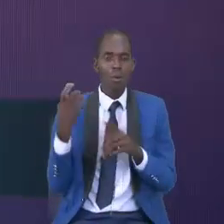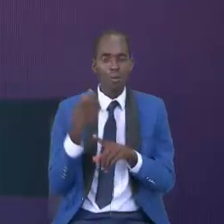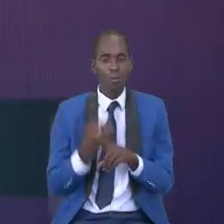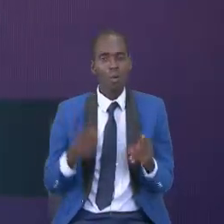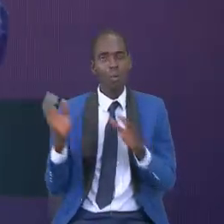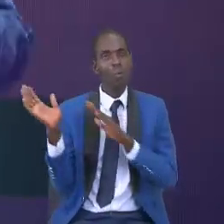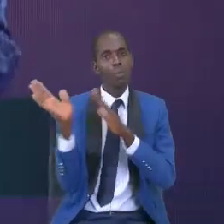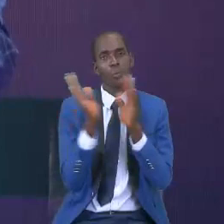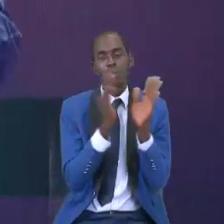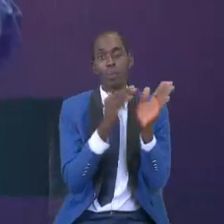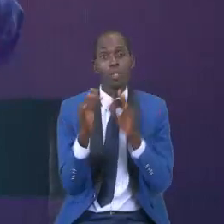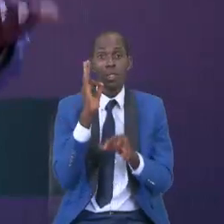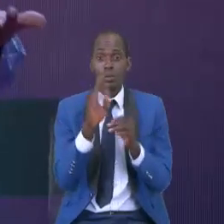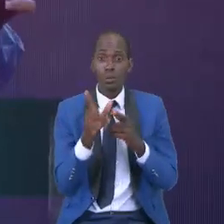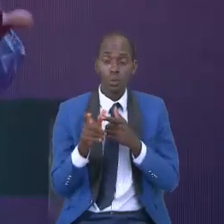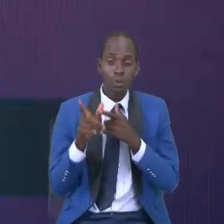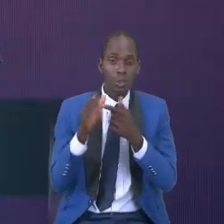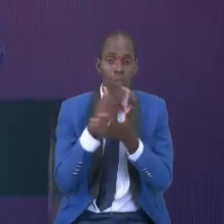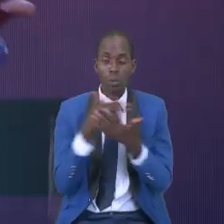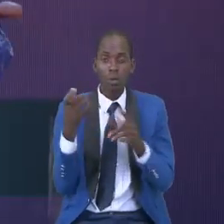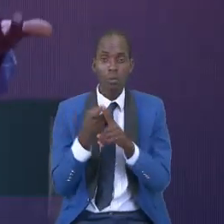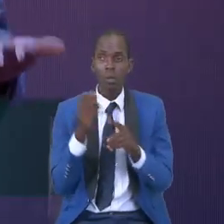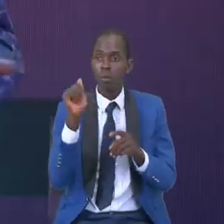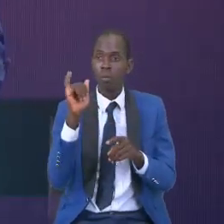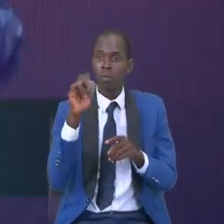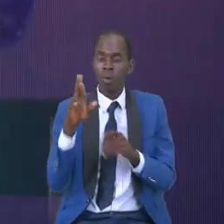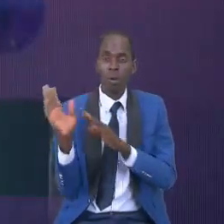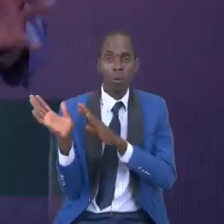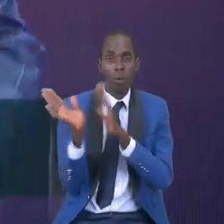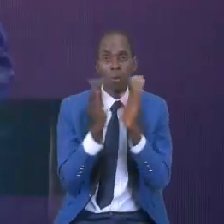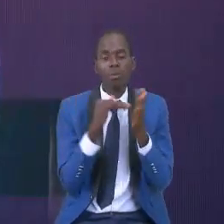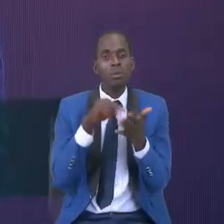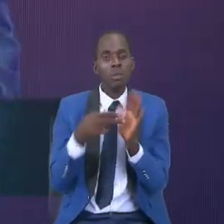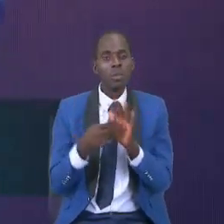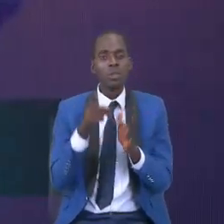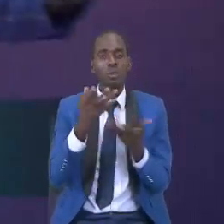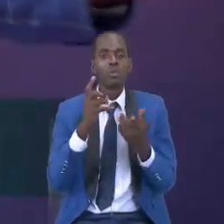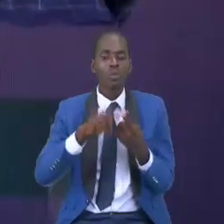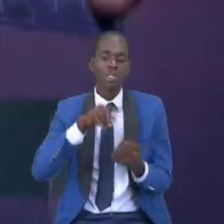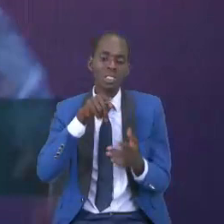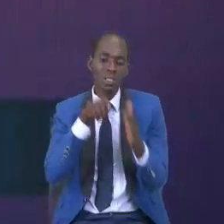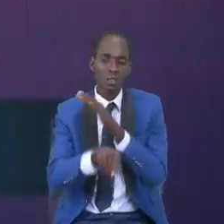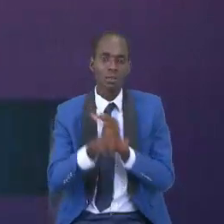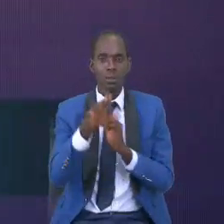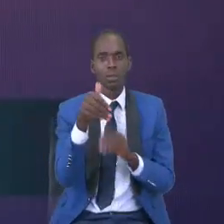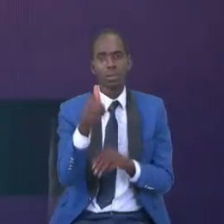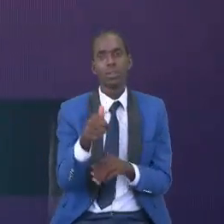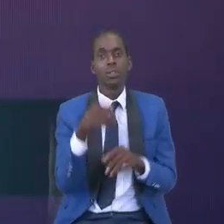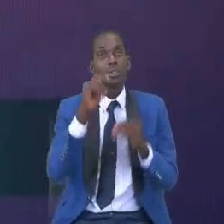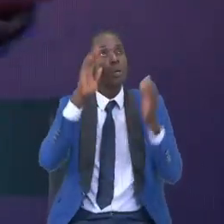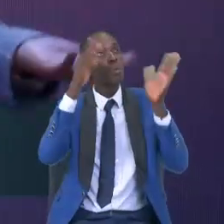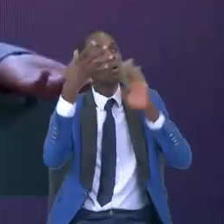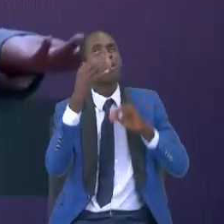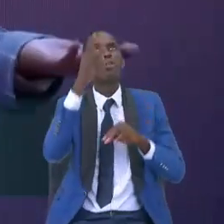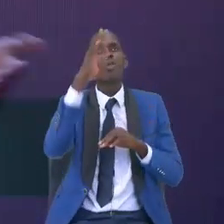If you run away from air, it means that you want to kill yourself. The presence of God is